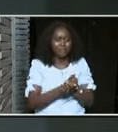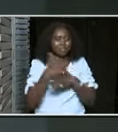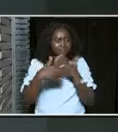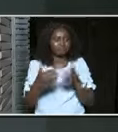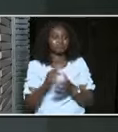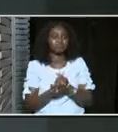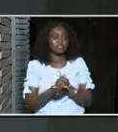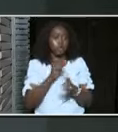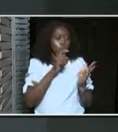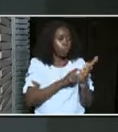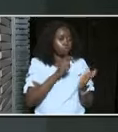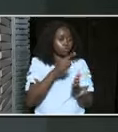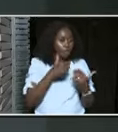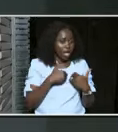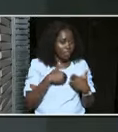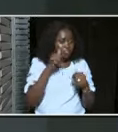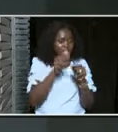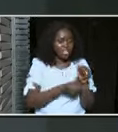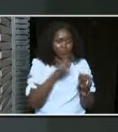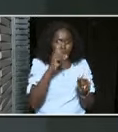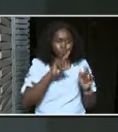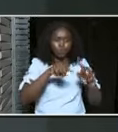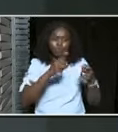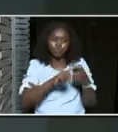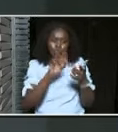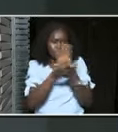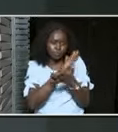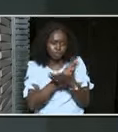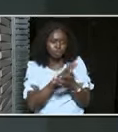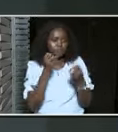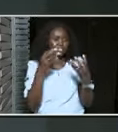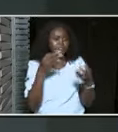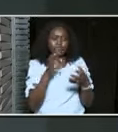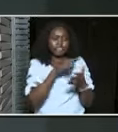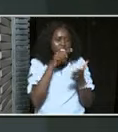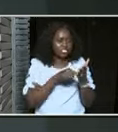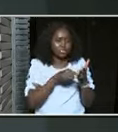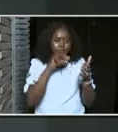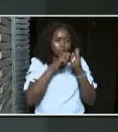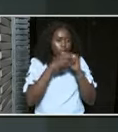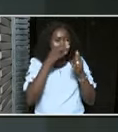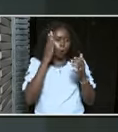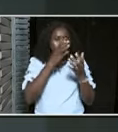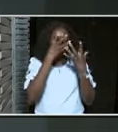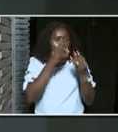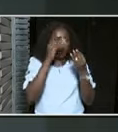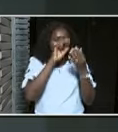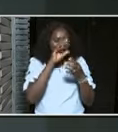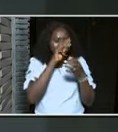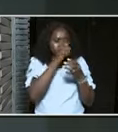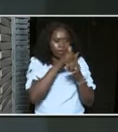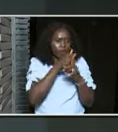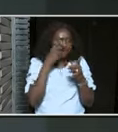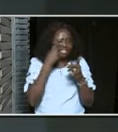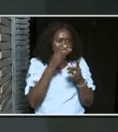once you have everybody going to school, most of these issues will resolve themselves. We have seen it in Kano, and